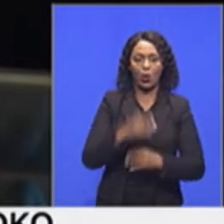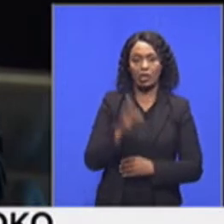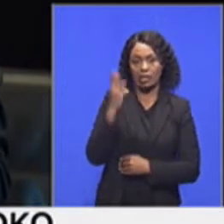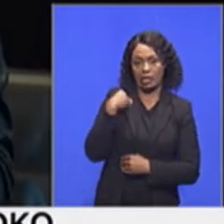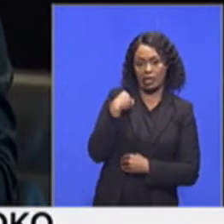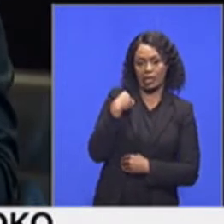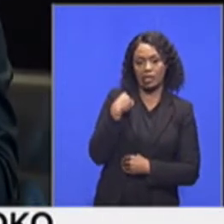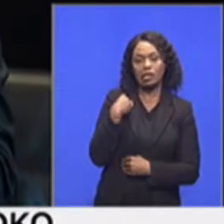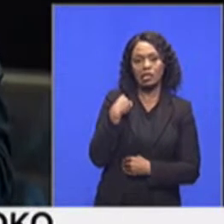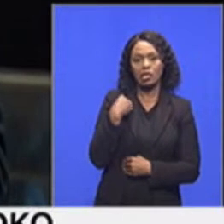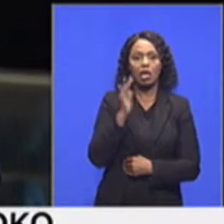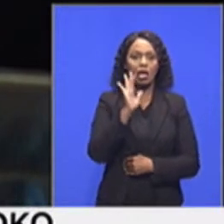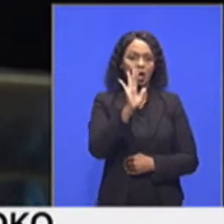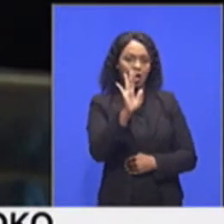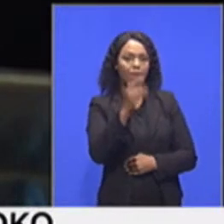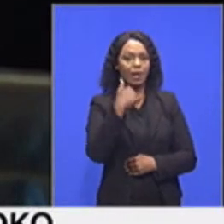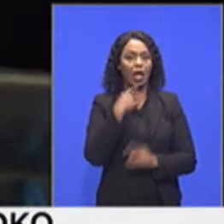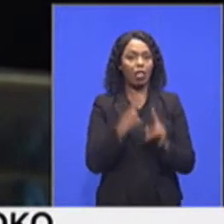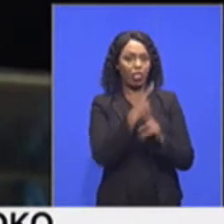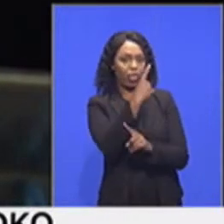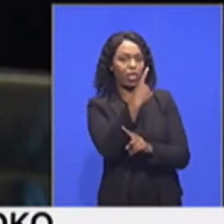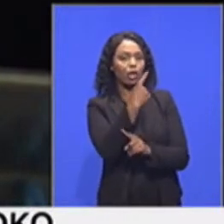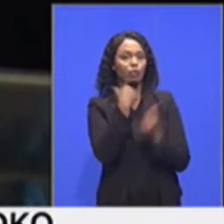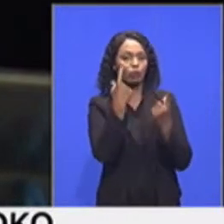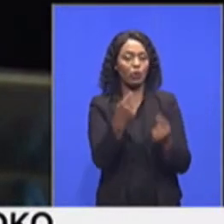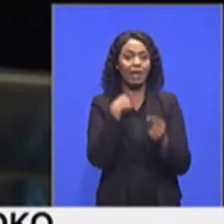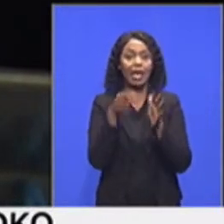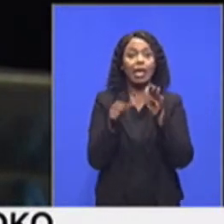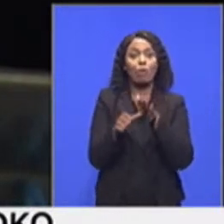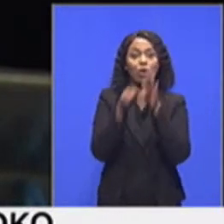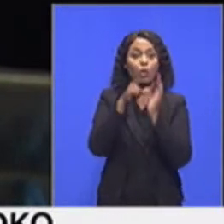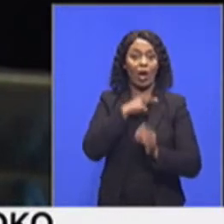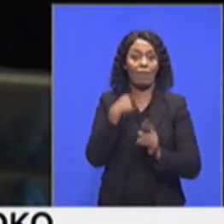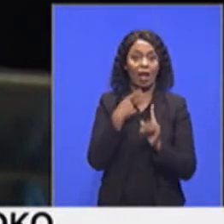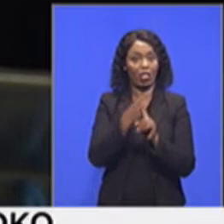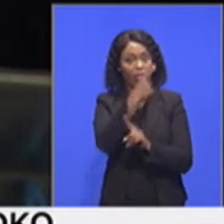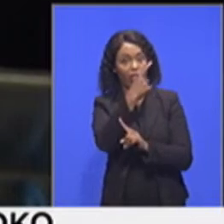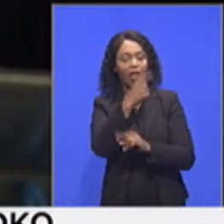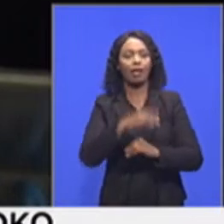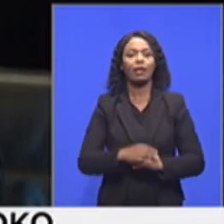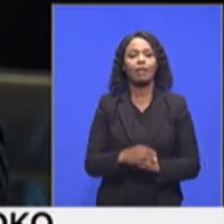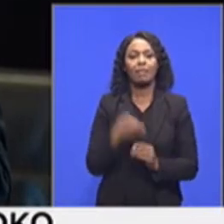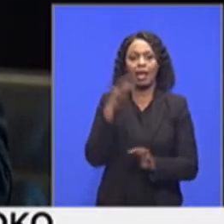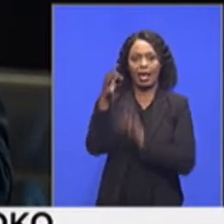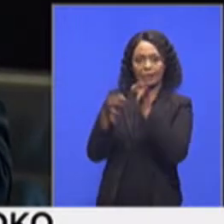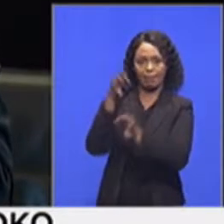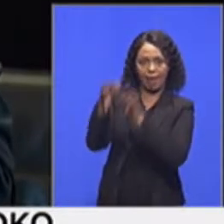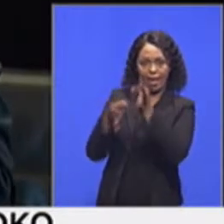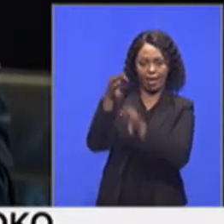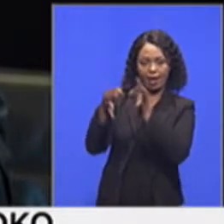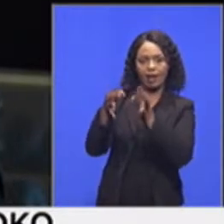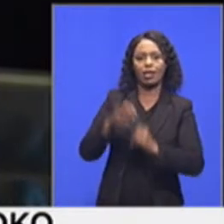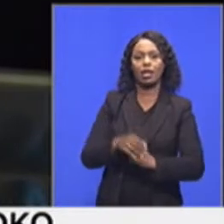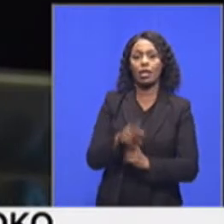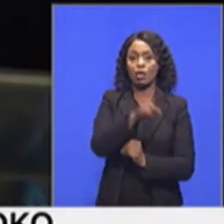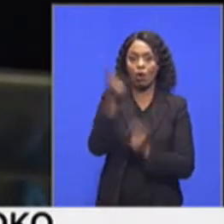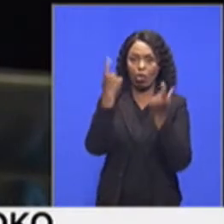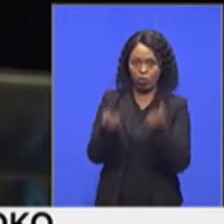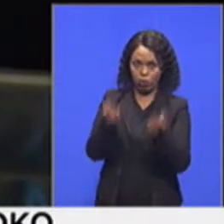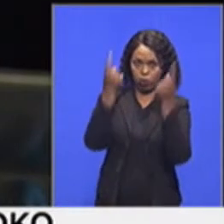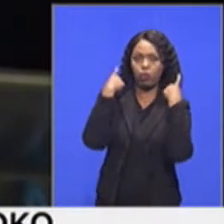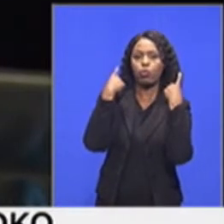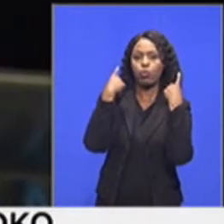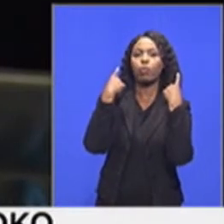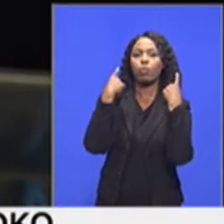me do that off-ramping because it's quite important here to explain, because there's a failure to understand and therefore a